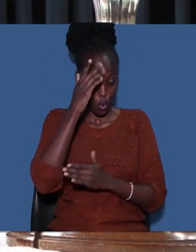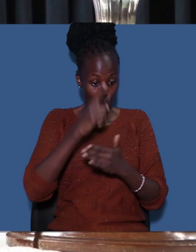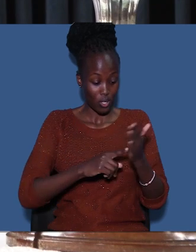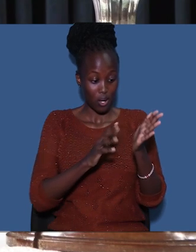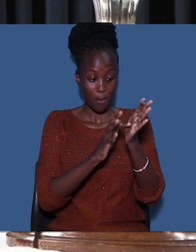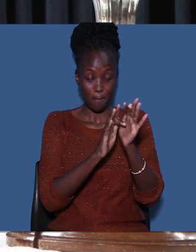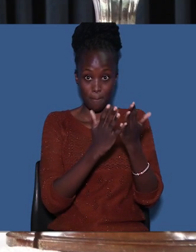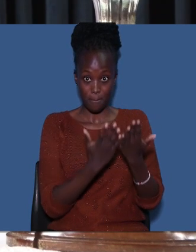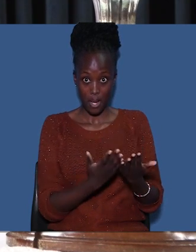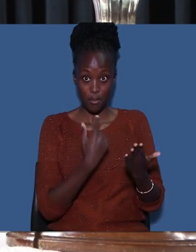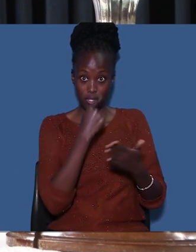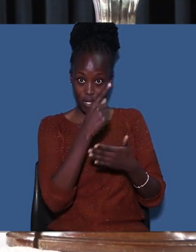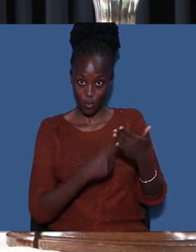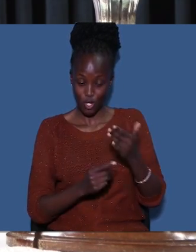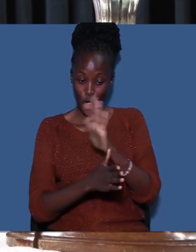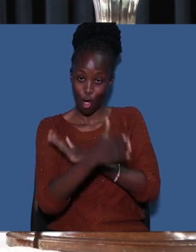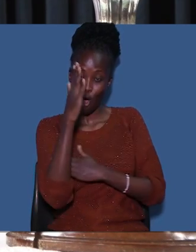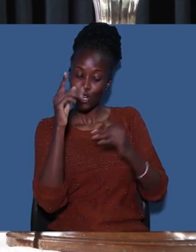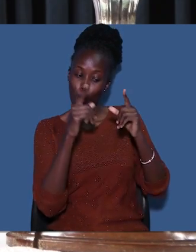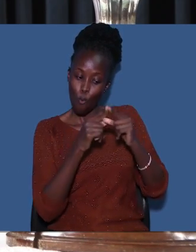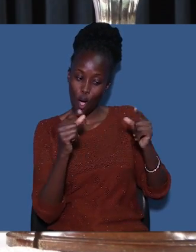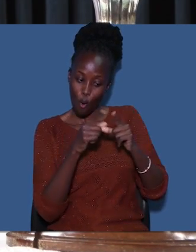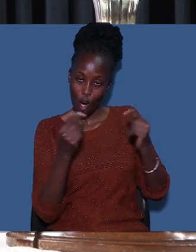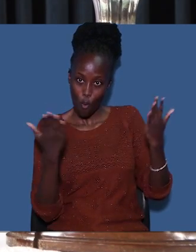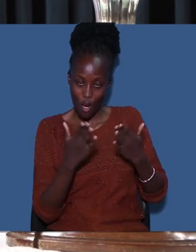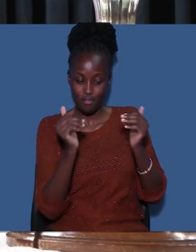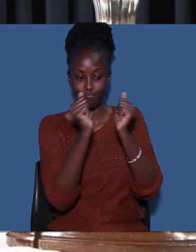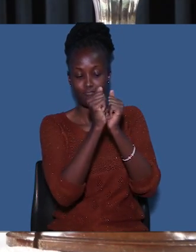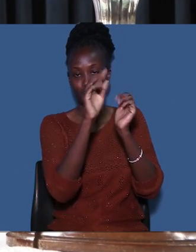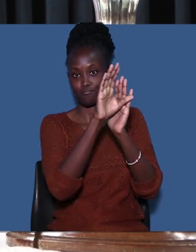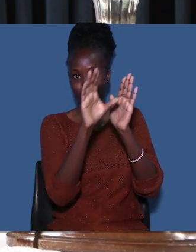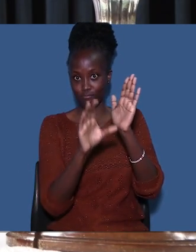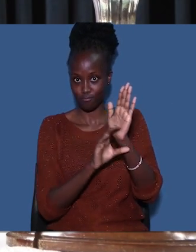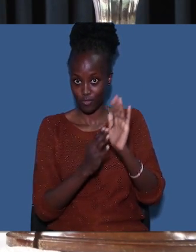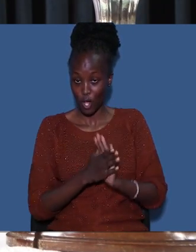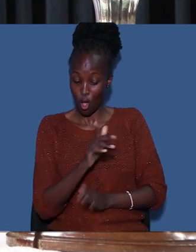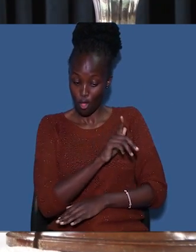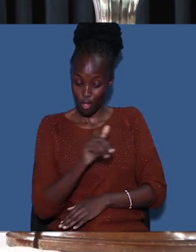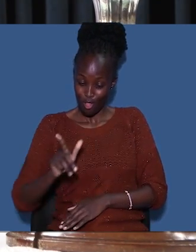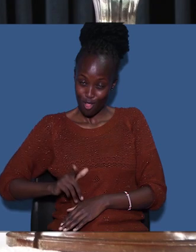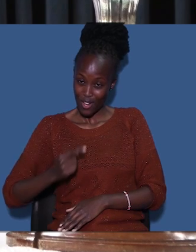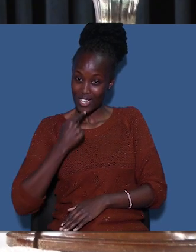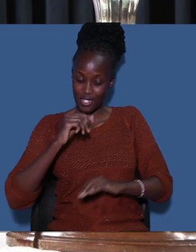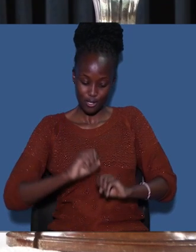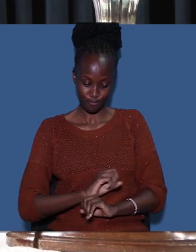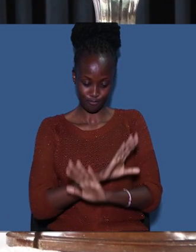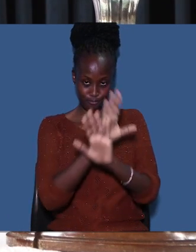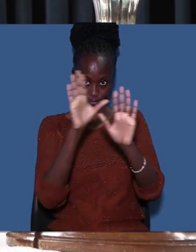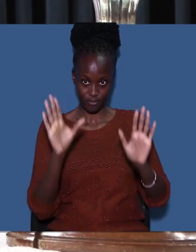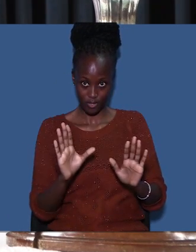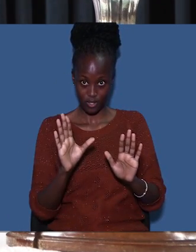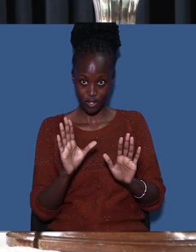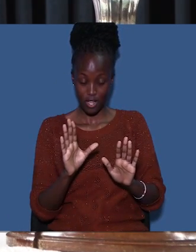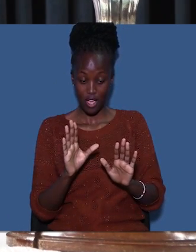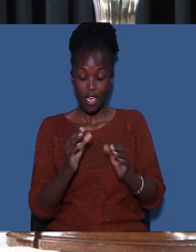himself and not man spoke the words in the Ten Commandments. He started by stating clearly to the Israelites, who were